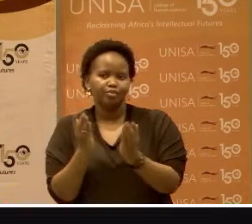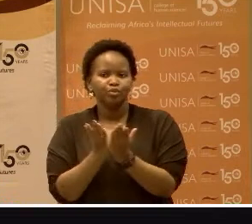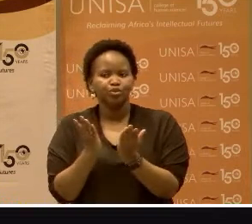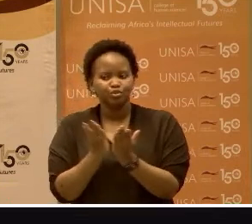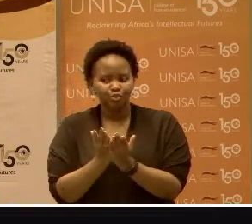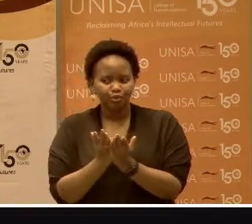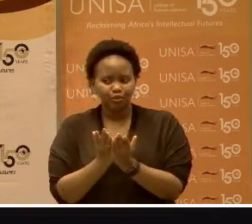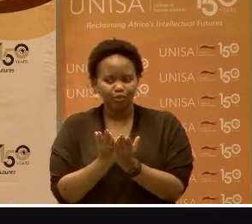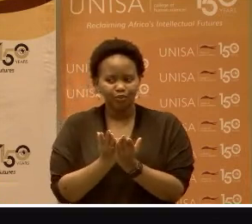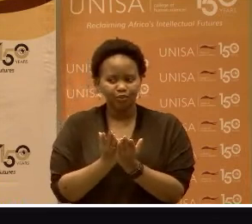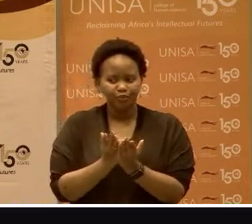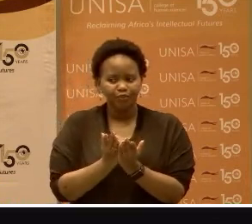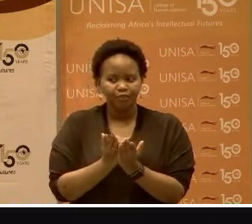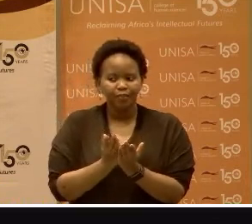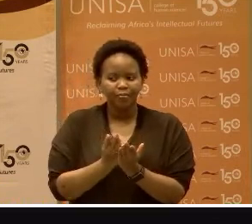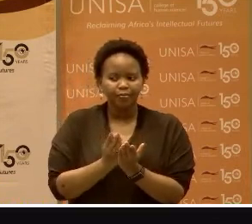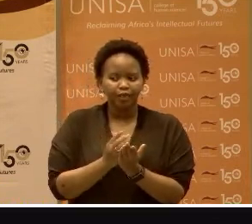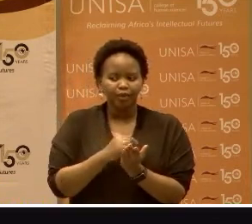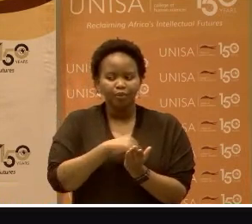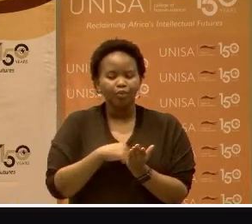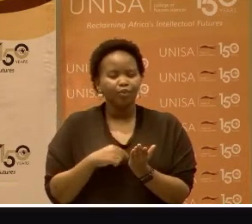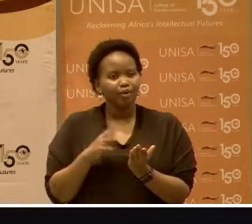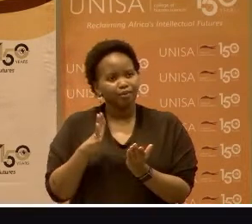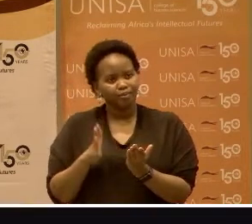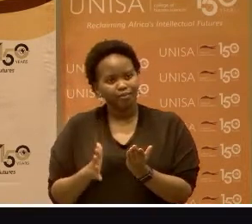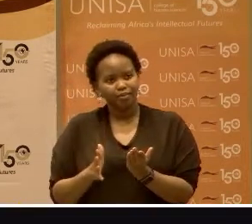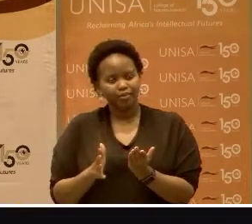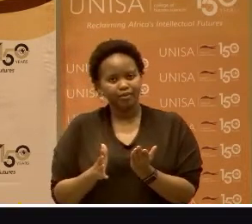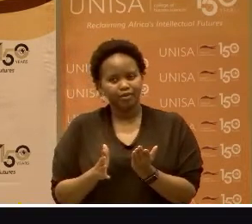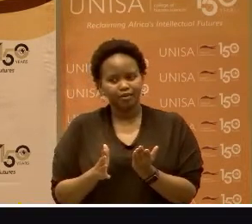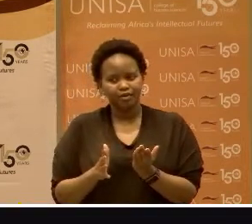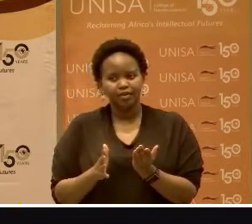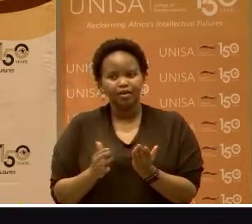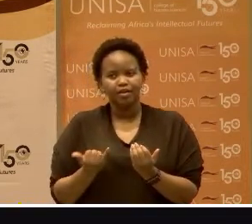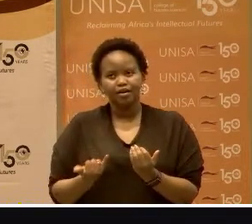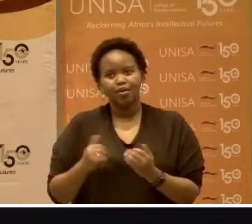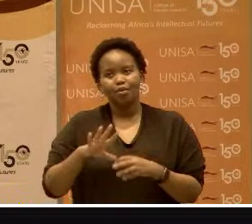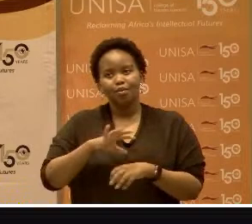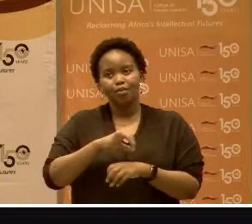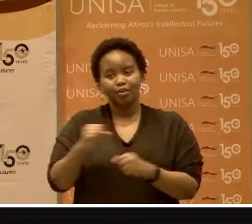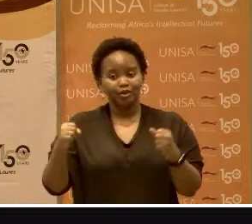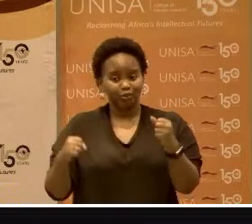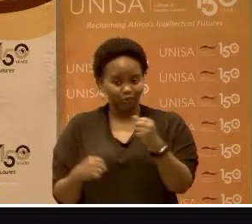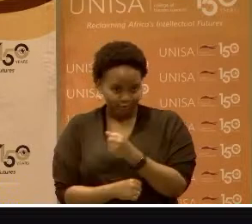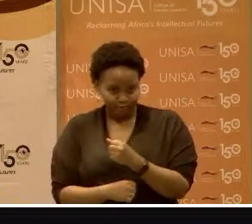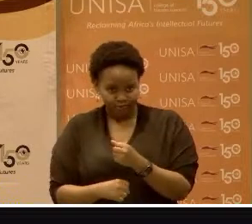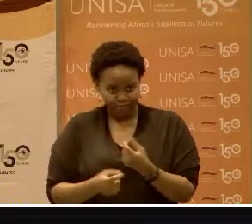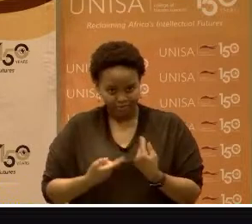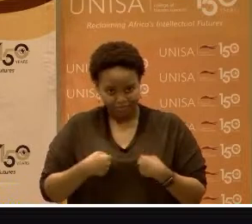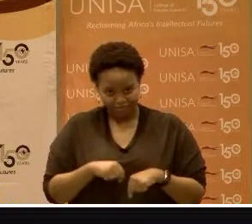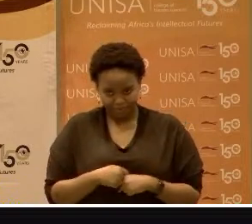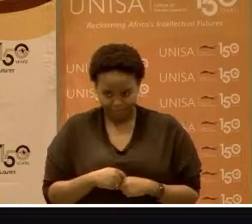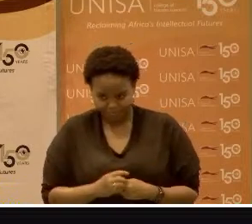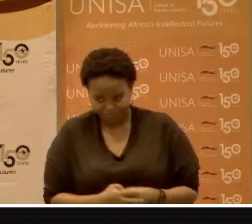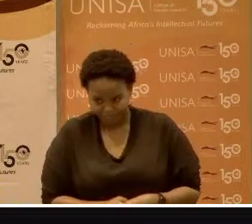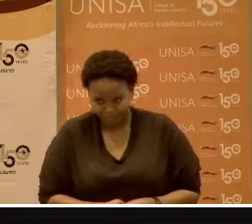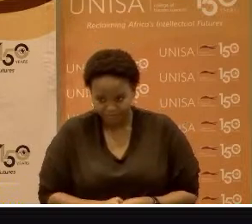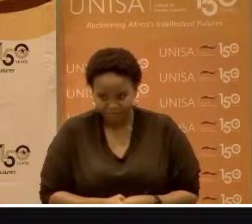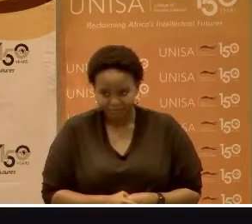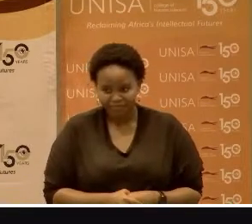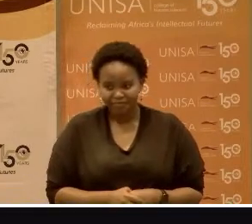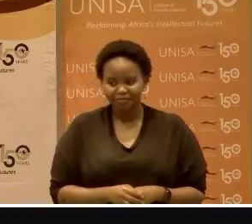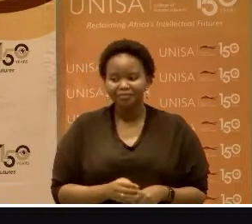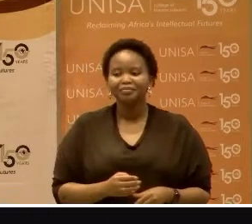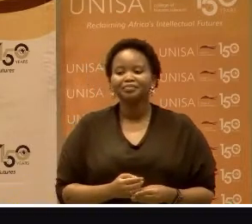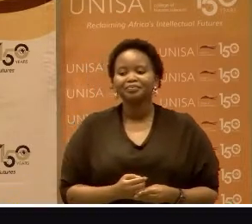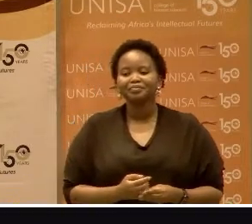measure, promote our indigenous languages. In my conclusion, this discussion has examined indigenous languages and the development